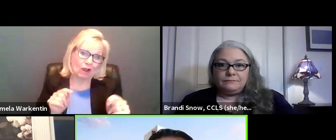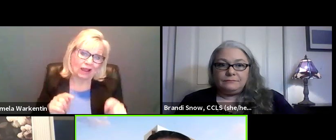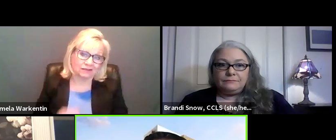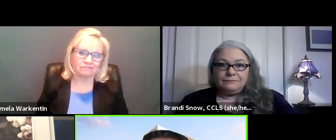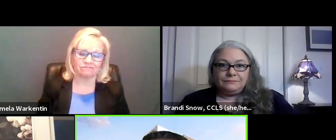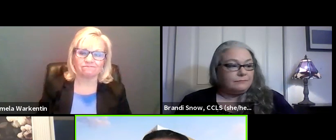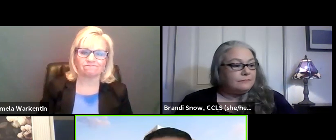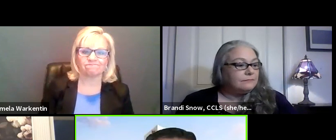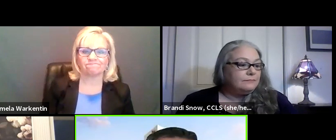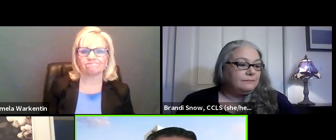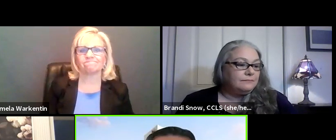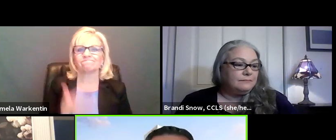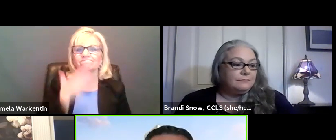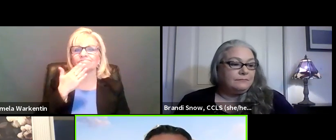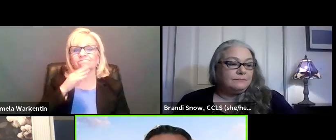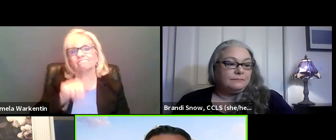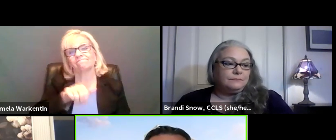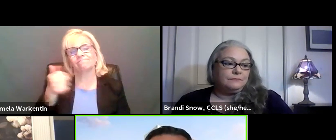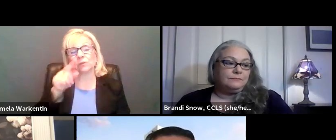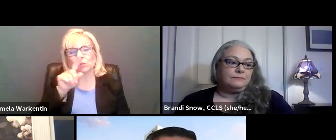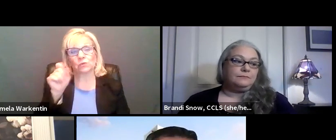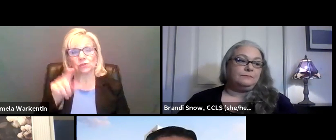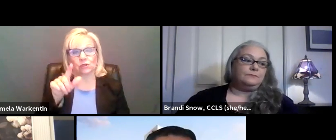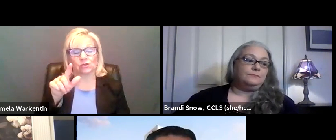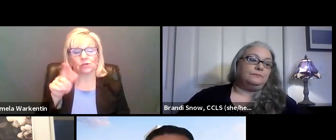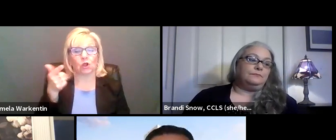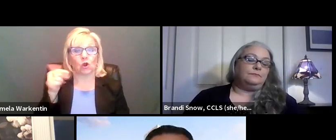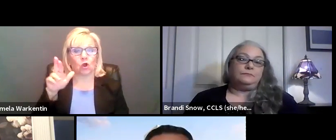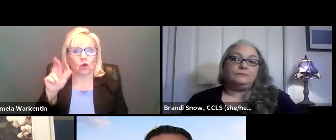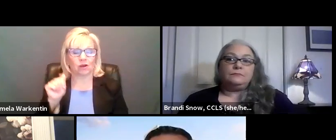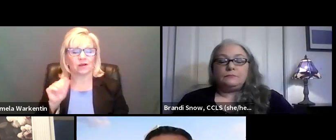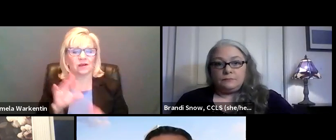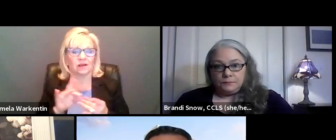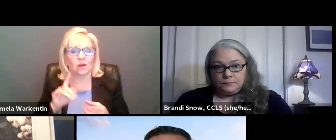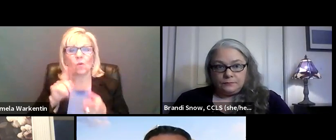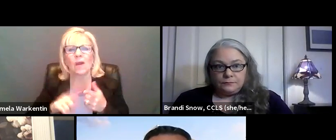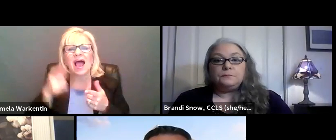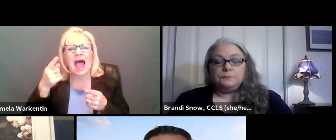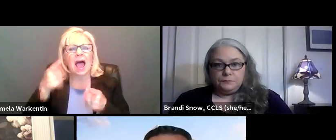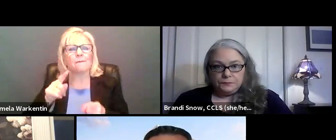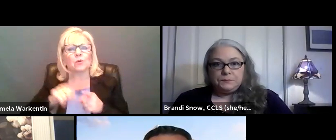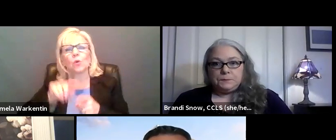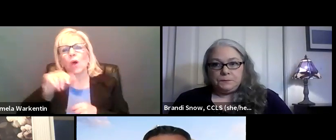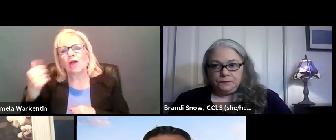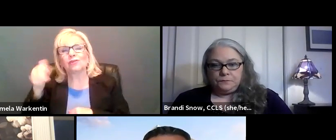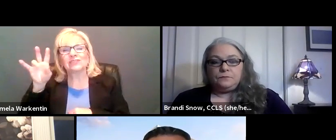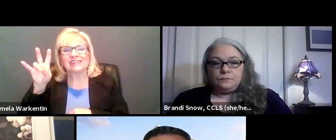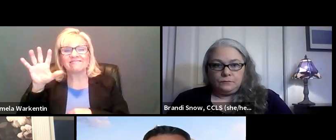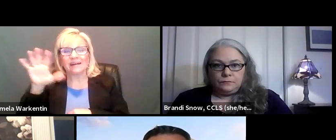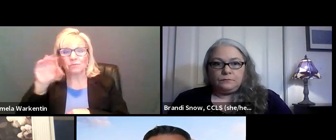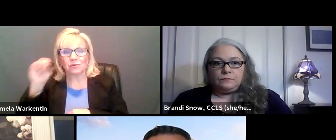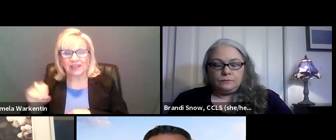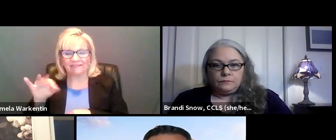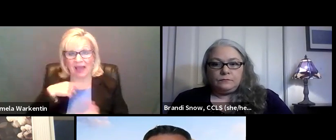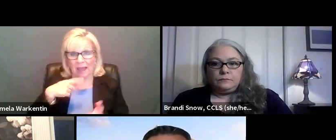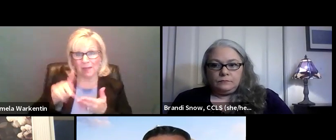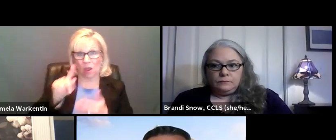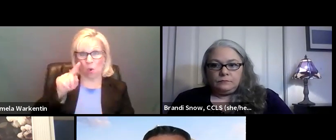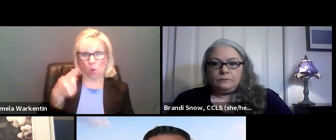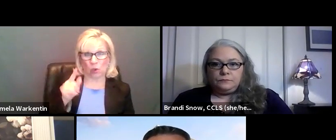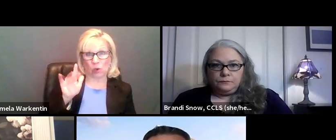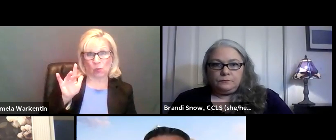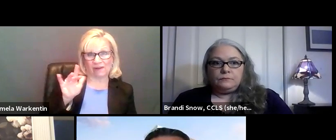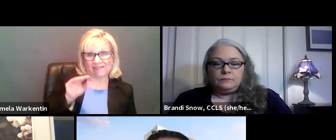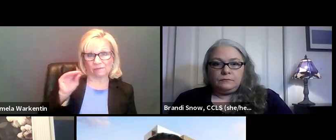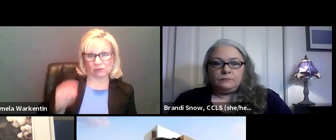Thank you. Next question, Laura. Okay, and then what happens to the other 75% of the rent if I can't pay it between September and